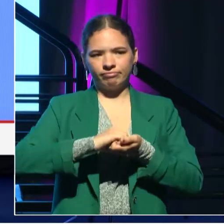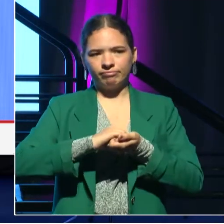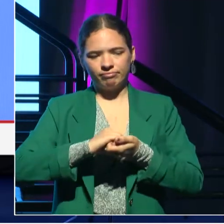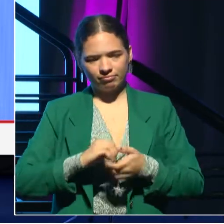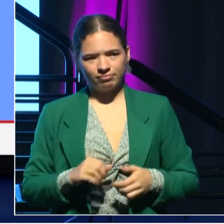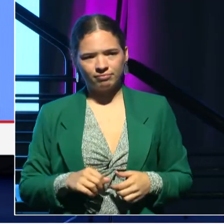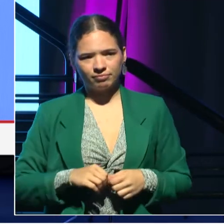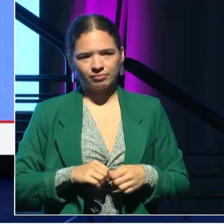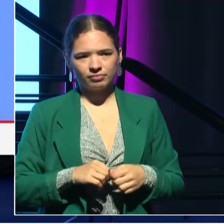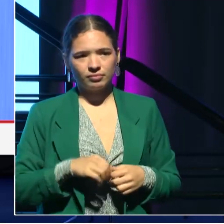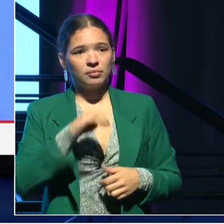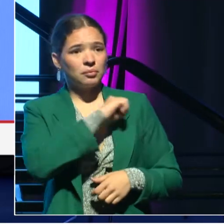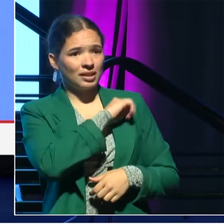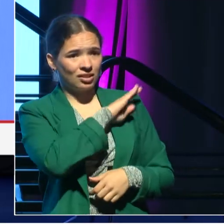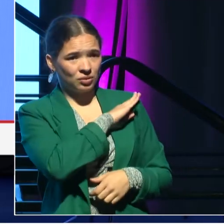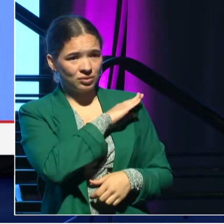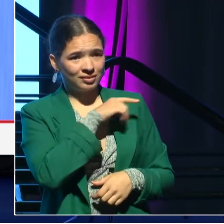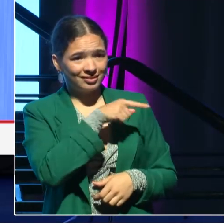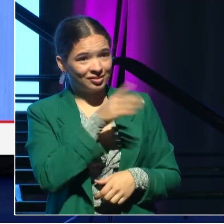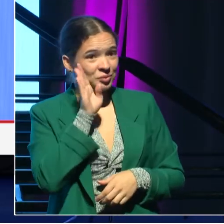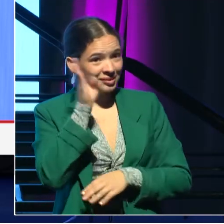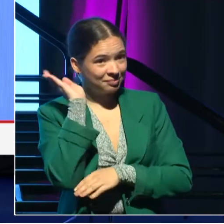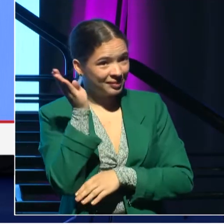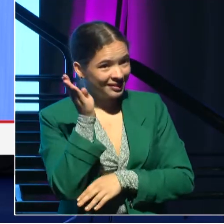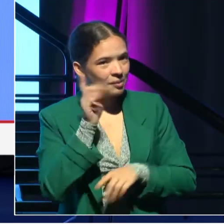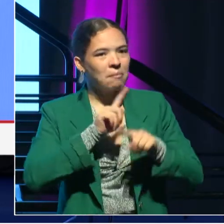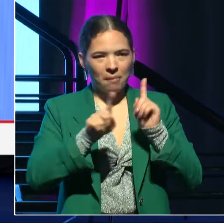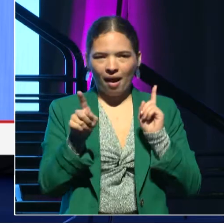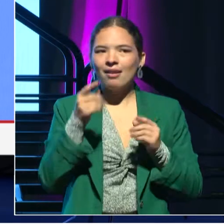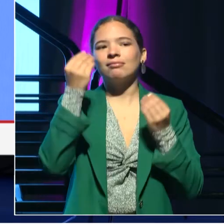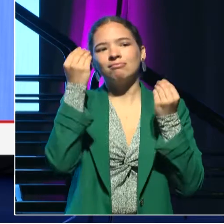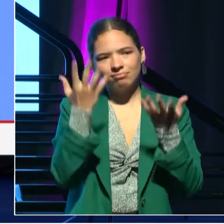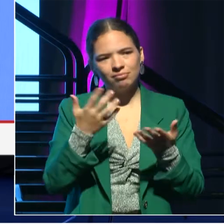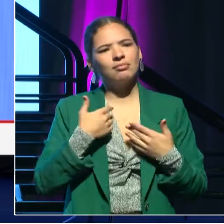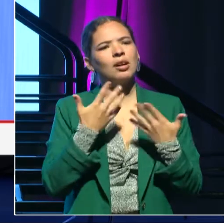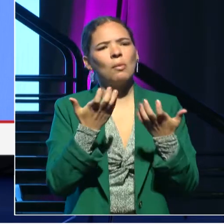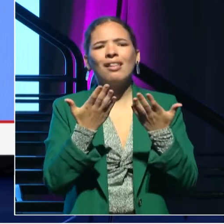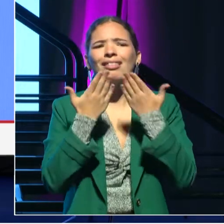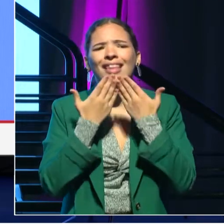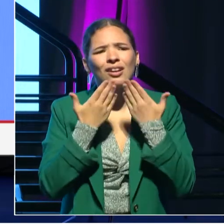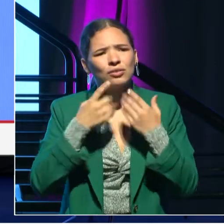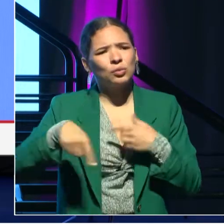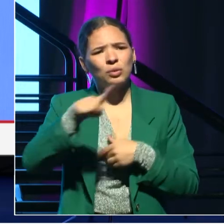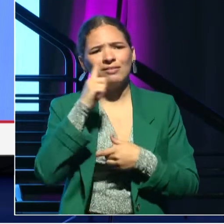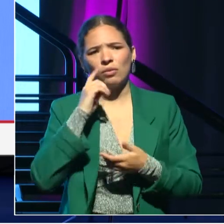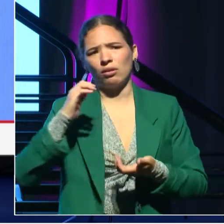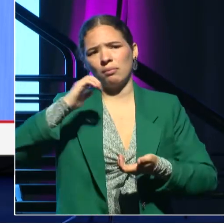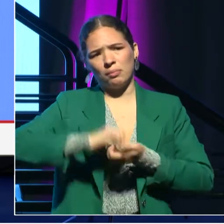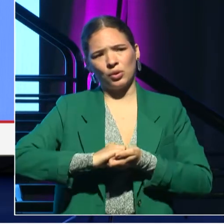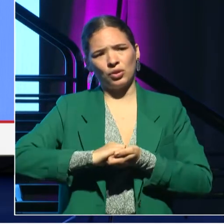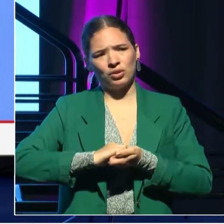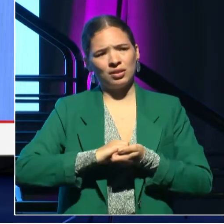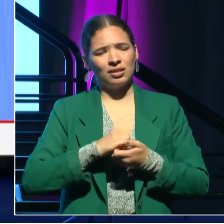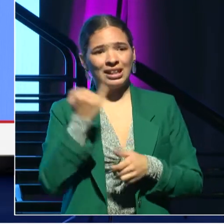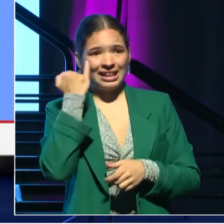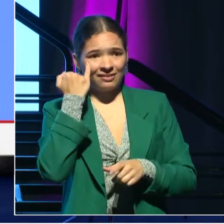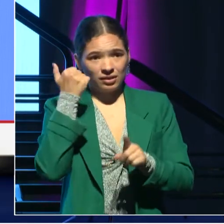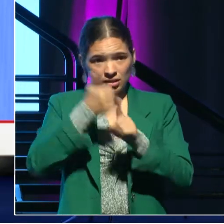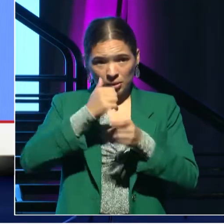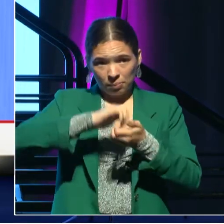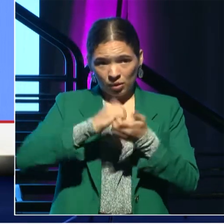in a few moments, I would like to publicly thank all of our partners. Can you please stand if you're partnering with us here